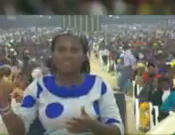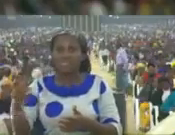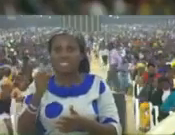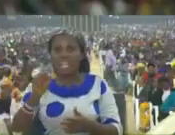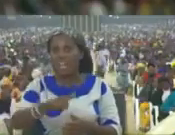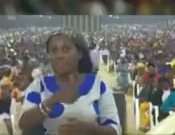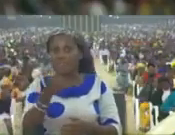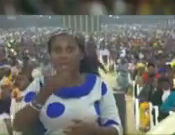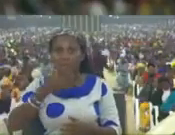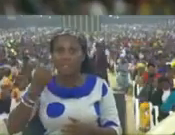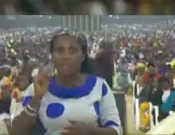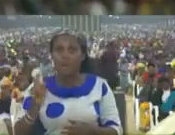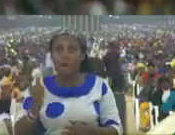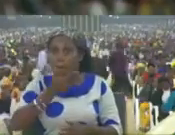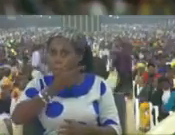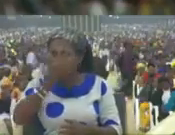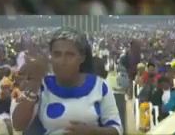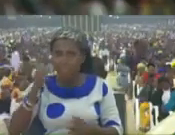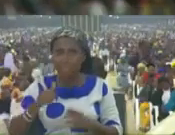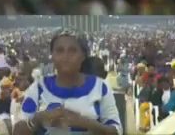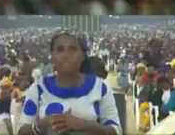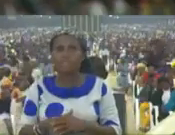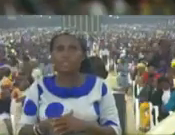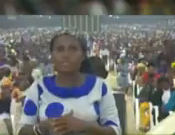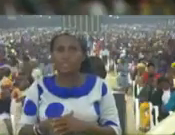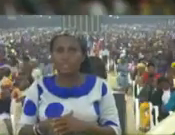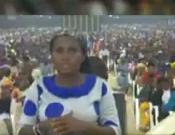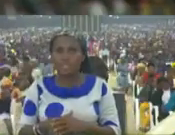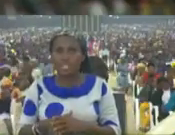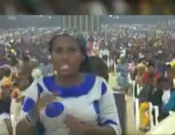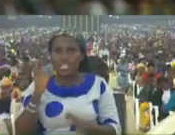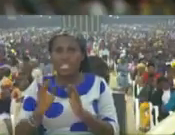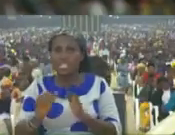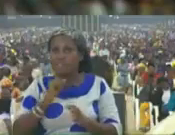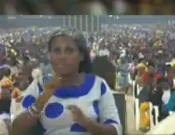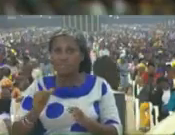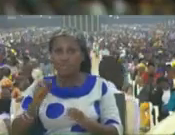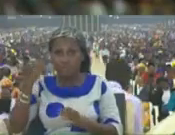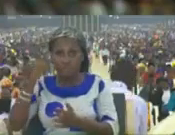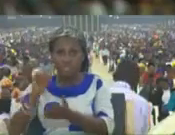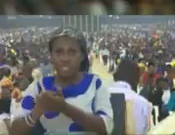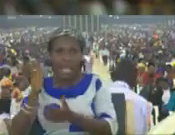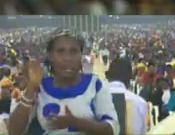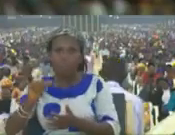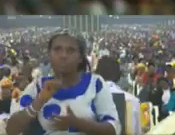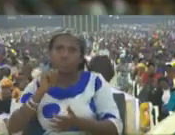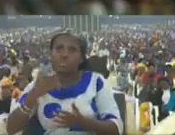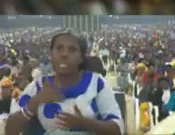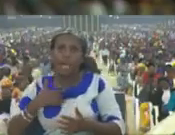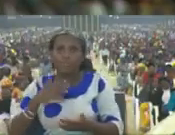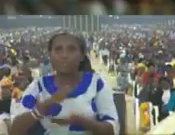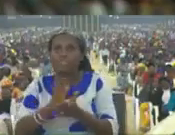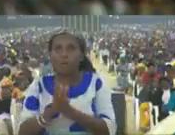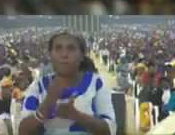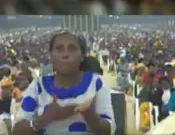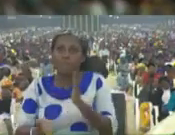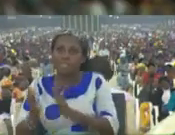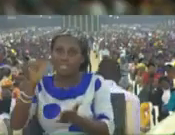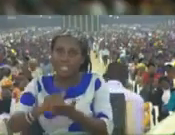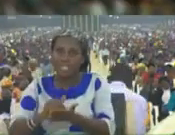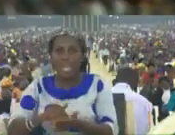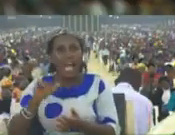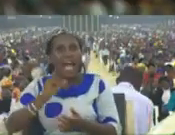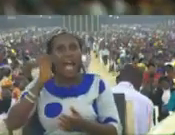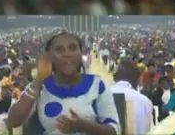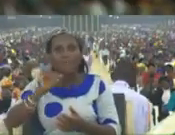Because if I had gone, I would not have been born again. When I got born again, I won't be standing here before